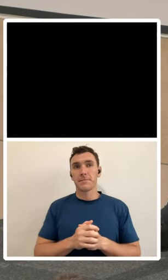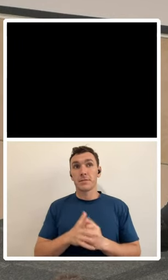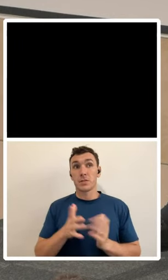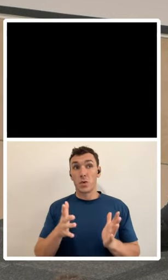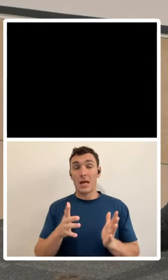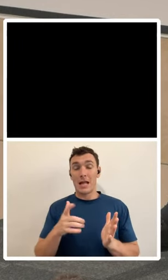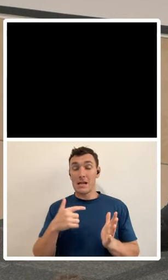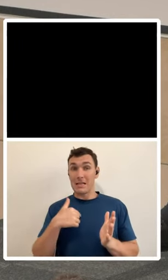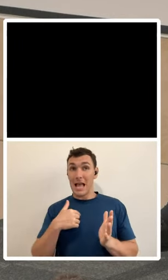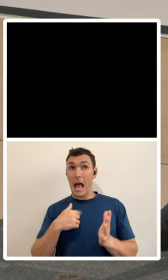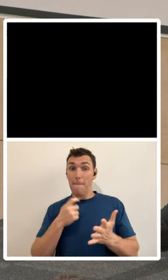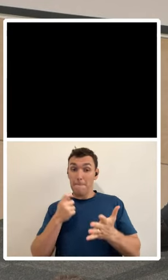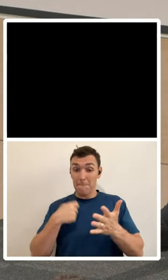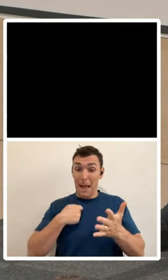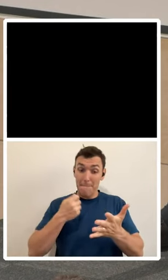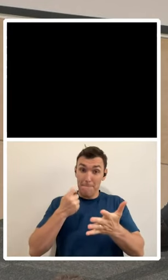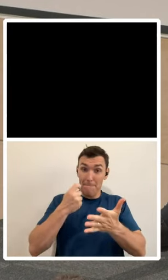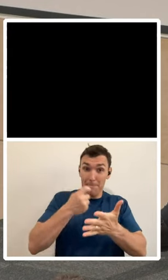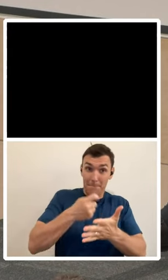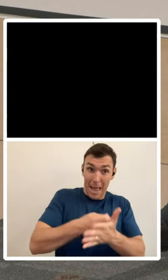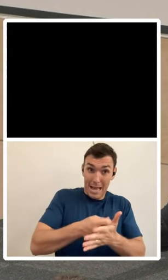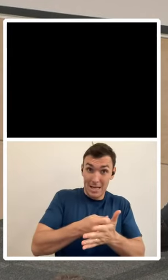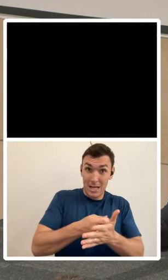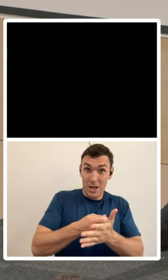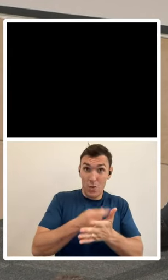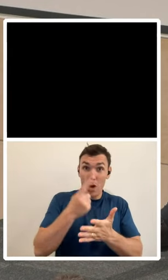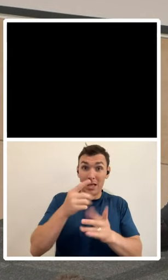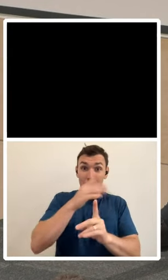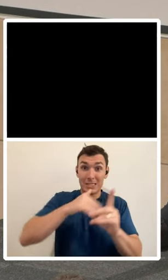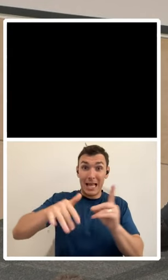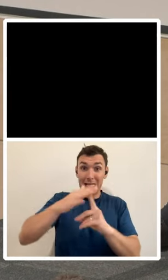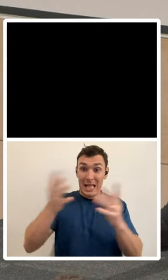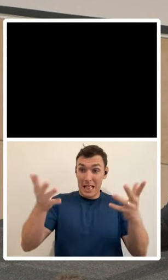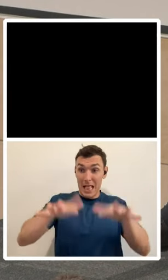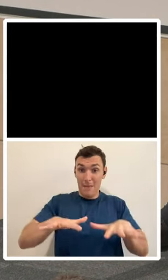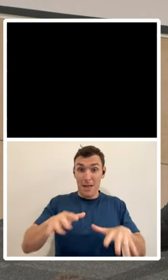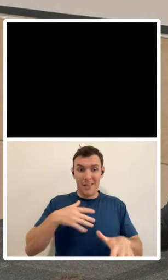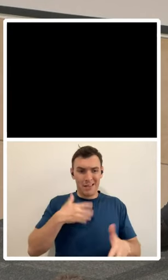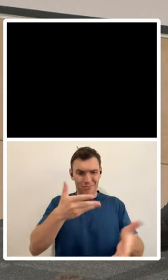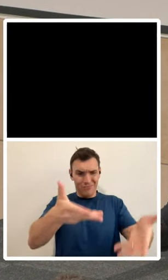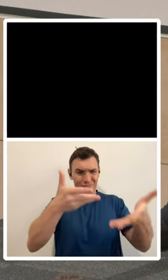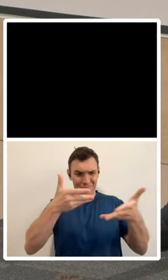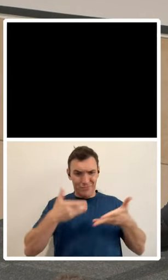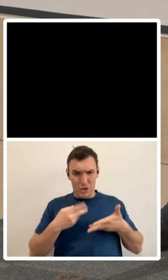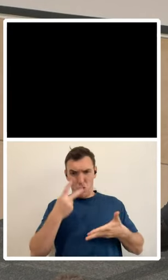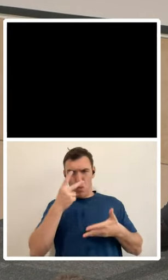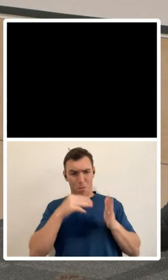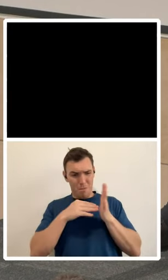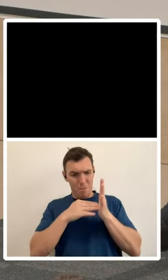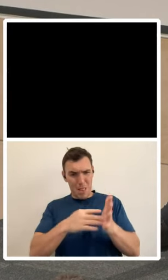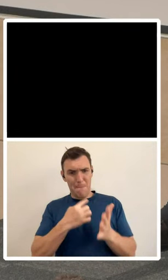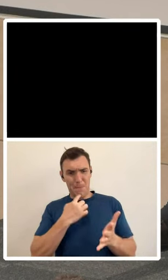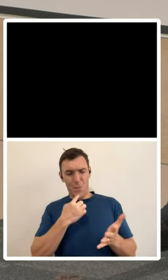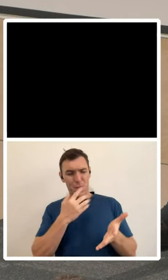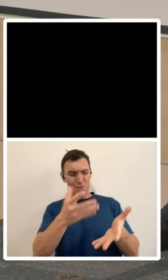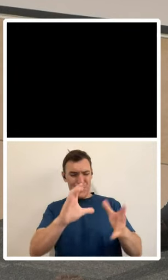and you get paid like £2 million. Yes. And everyone's like, that's great. But the thing is, nobody around me. It's easy for you and me to be here like that.